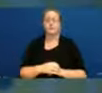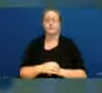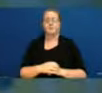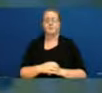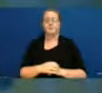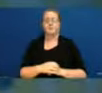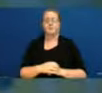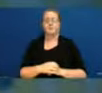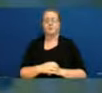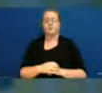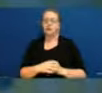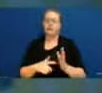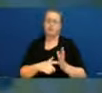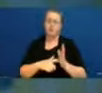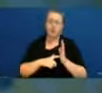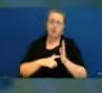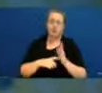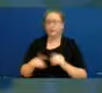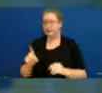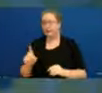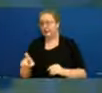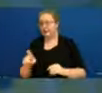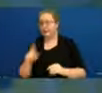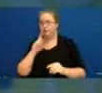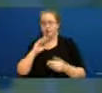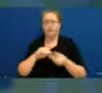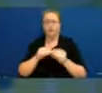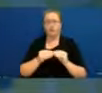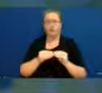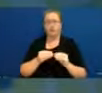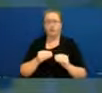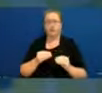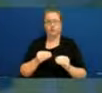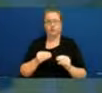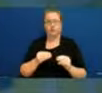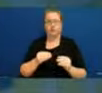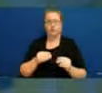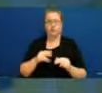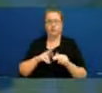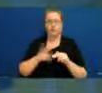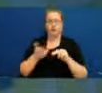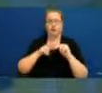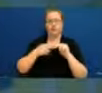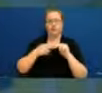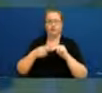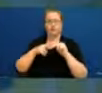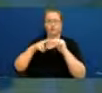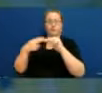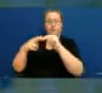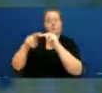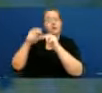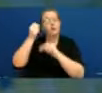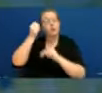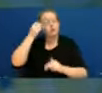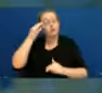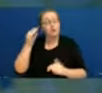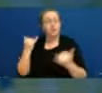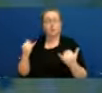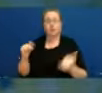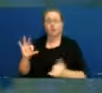and based on the demand and need. But we know, and you know, that as influenza